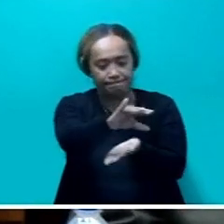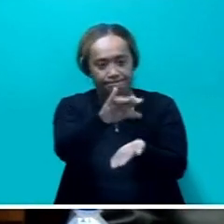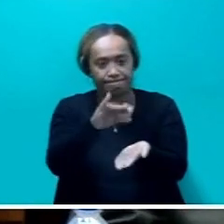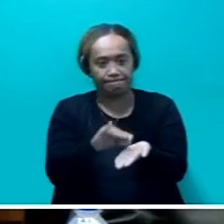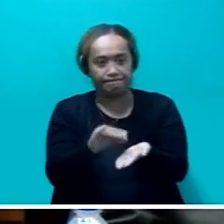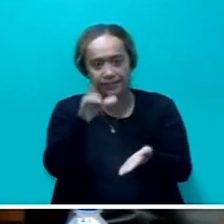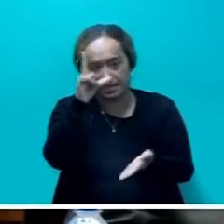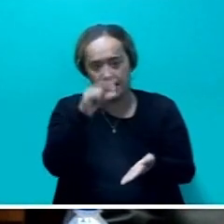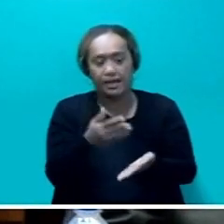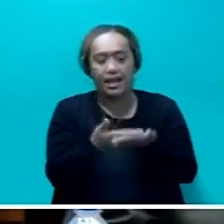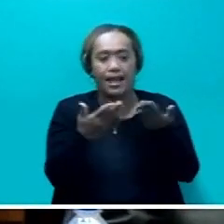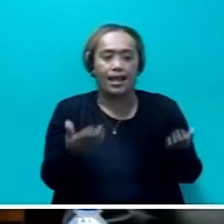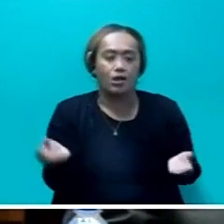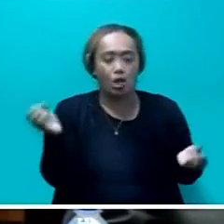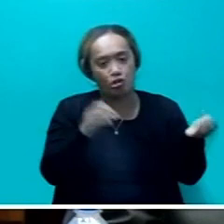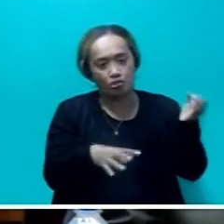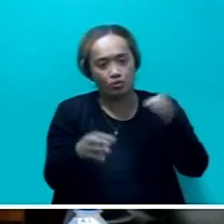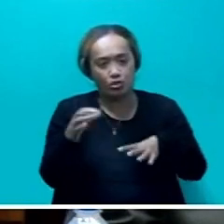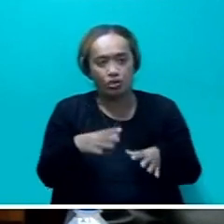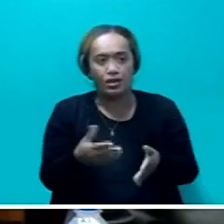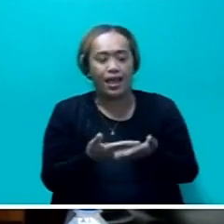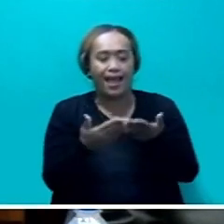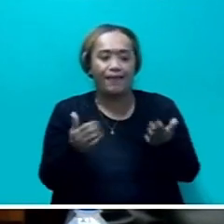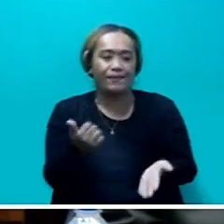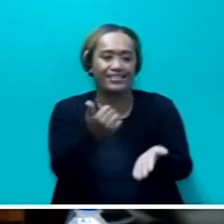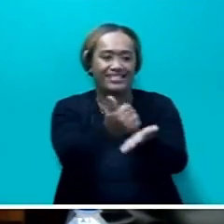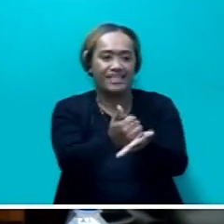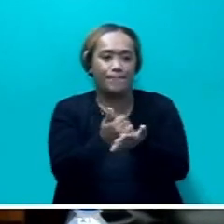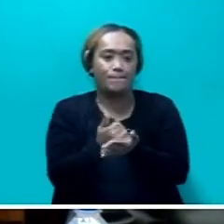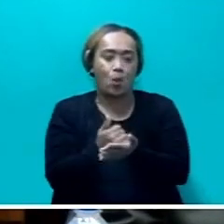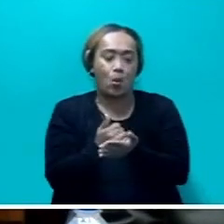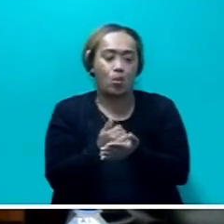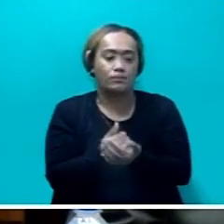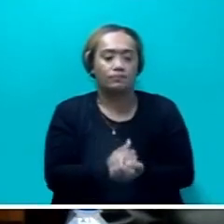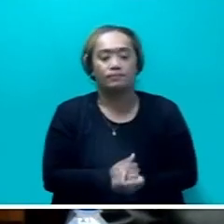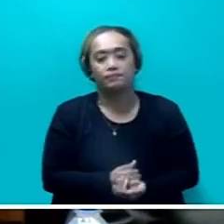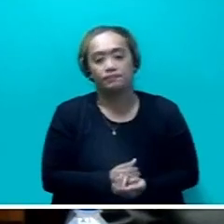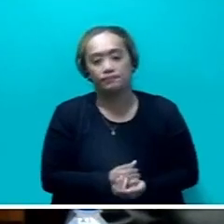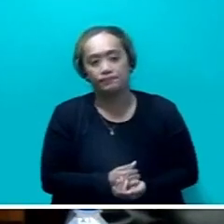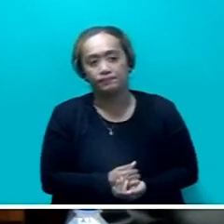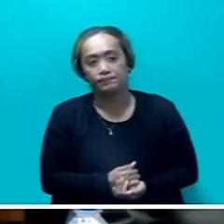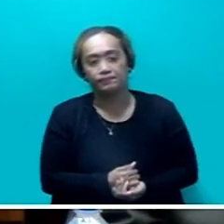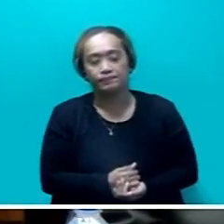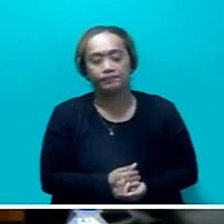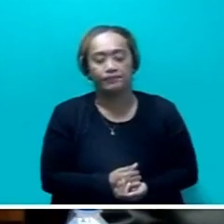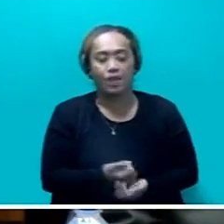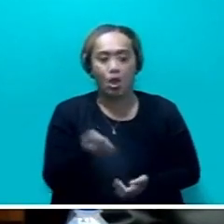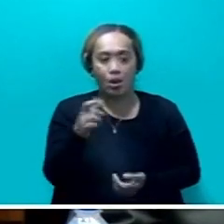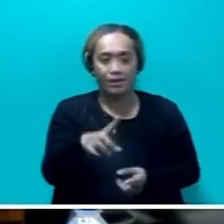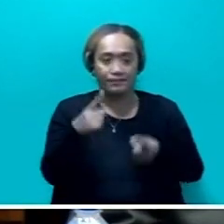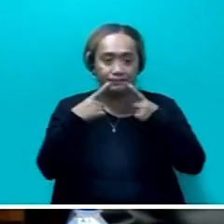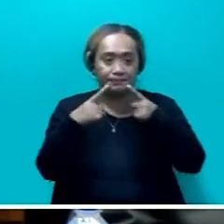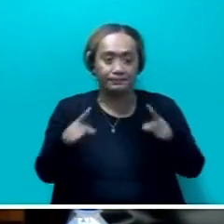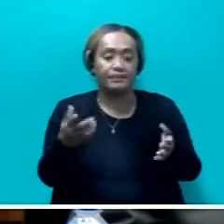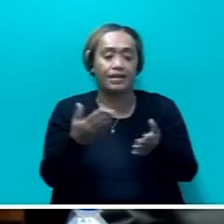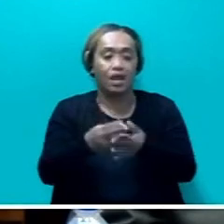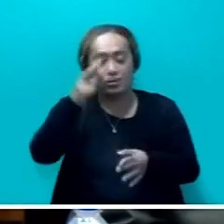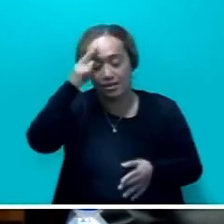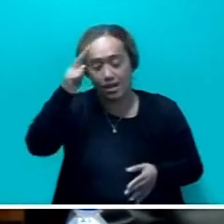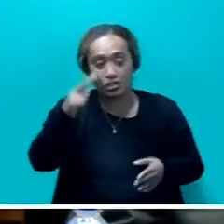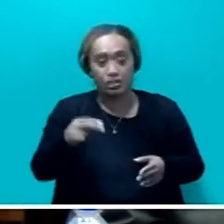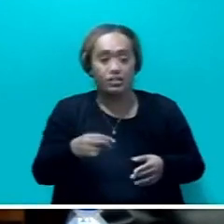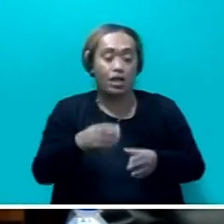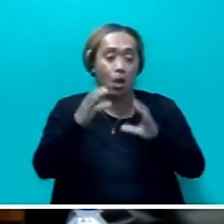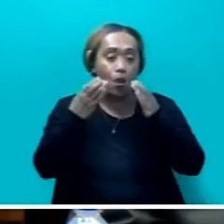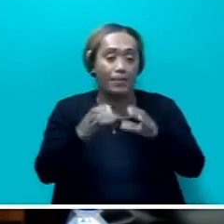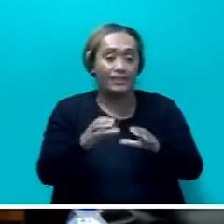through direct financial contributions as well as support in kind. As stated, Mr. Speaker, the National Committee on Girmit Day